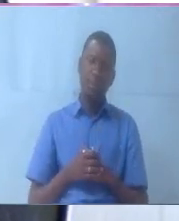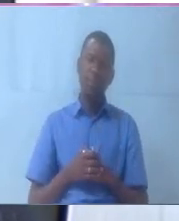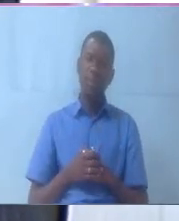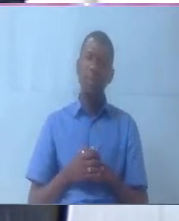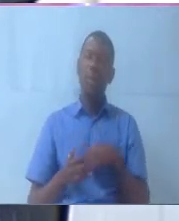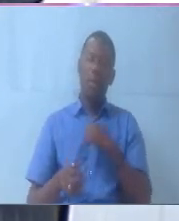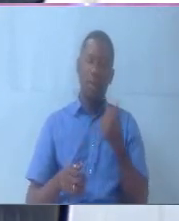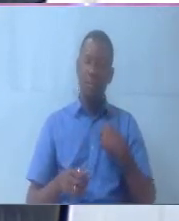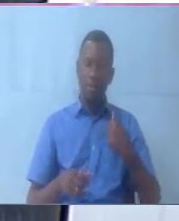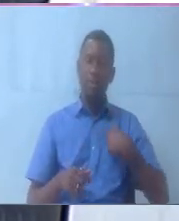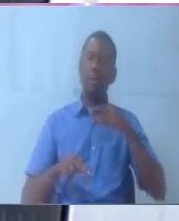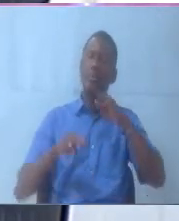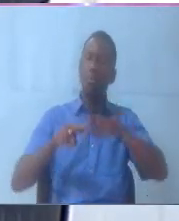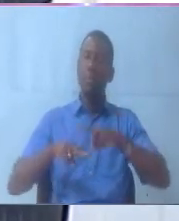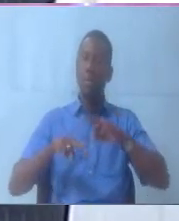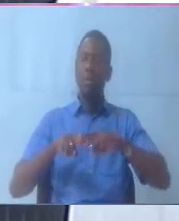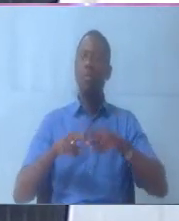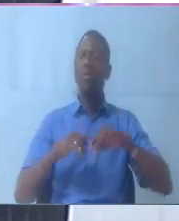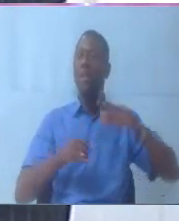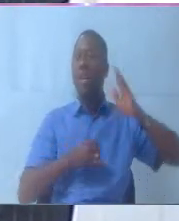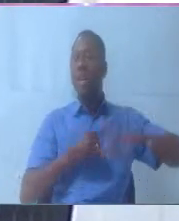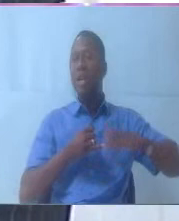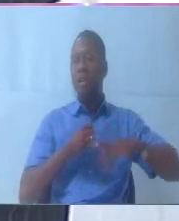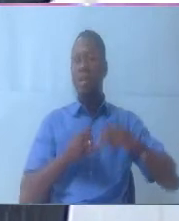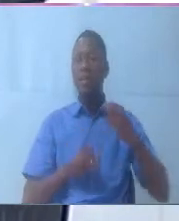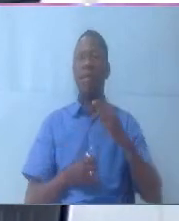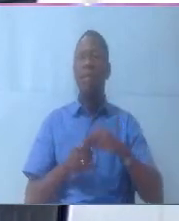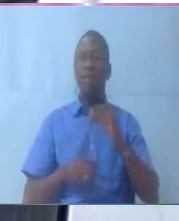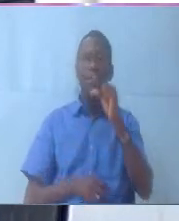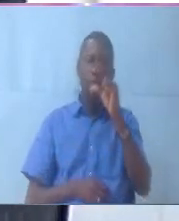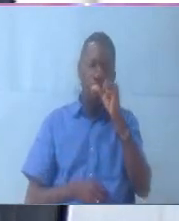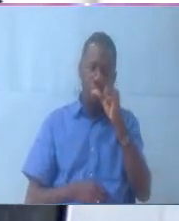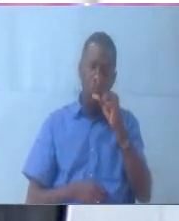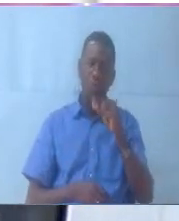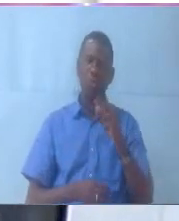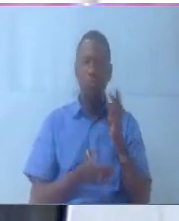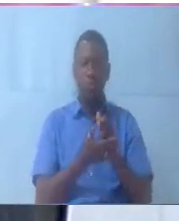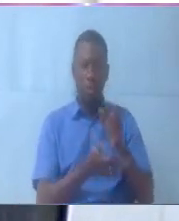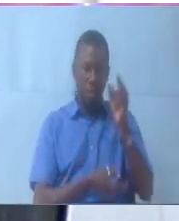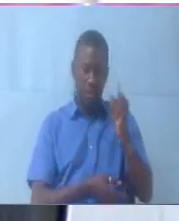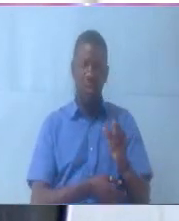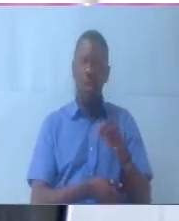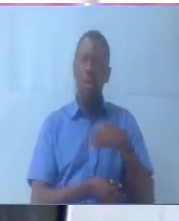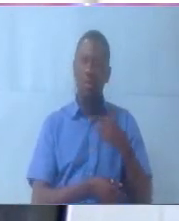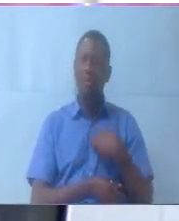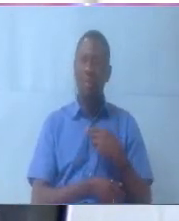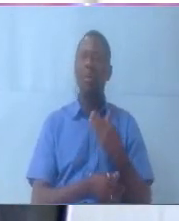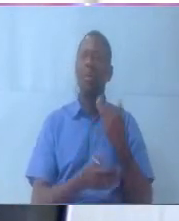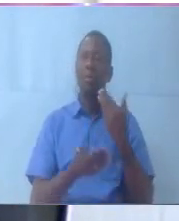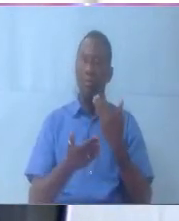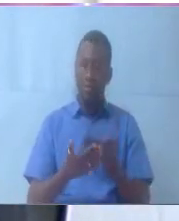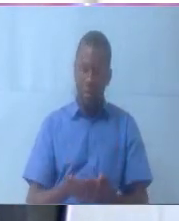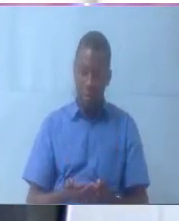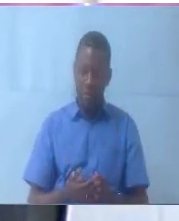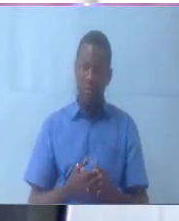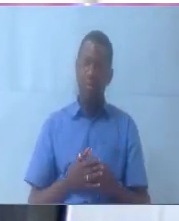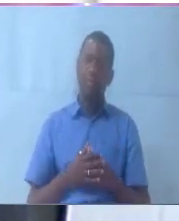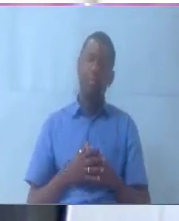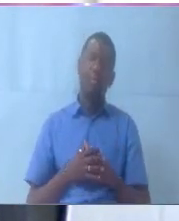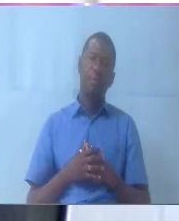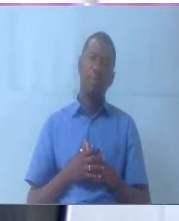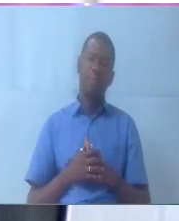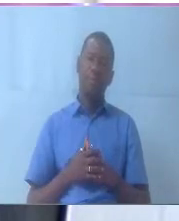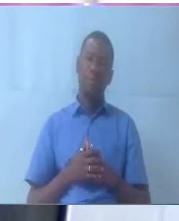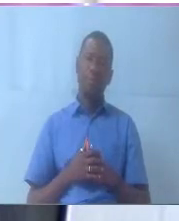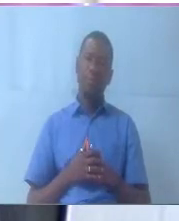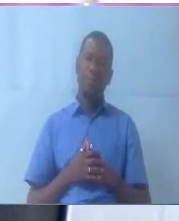presided over the last few witnesses, 1 or 2 witnesses, and the case was closed. Nde sita kuna tumo men na sede